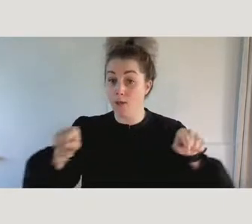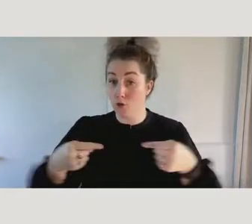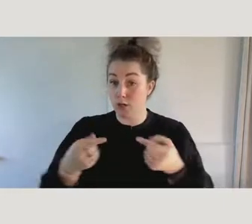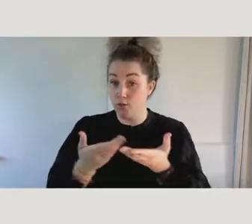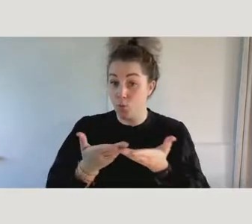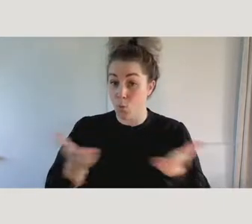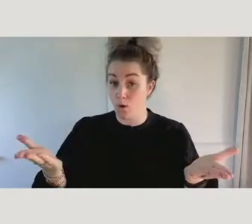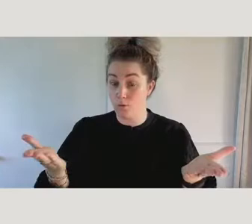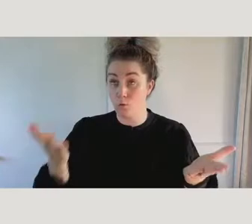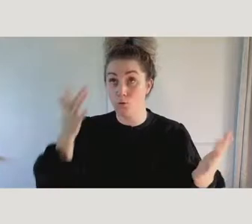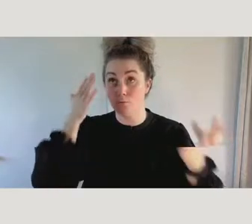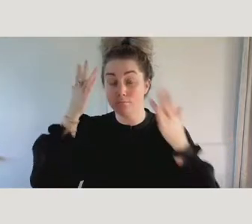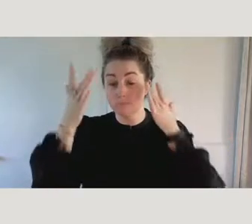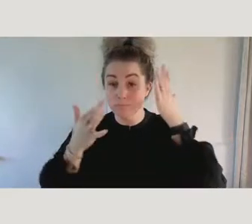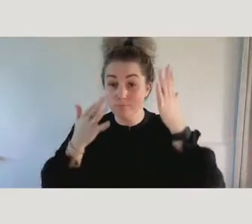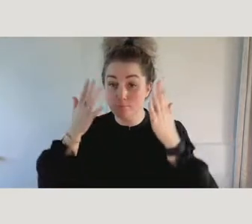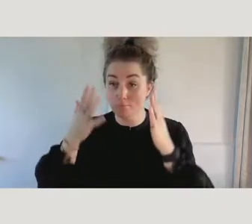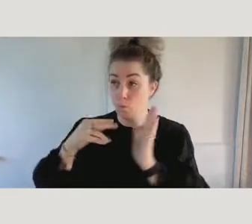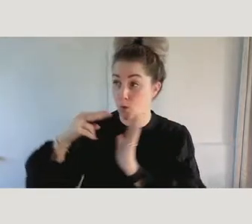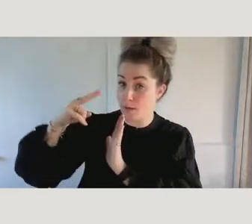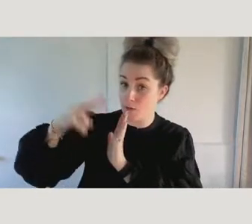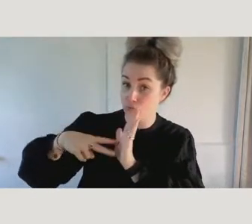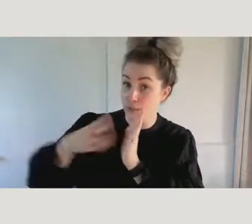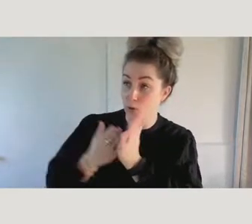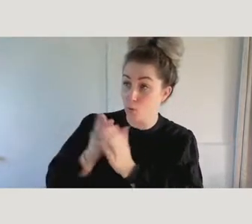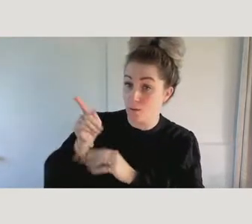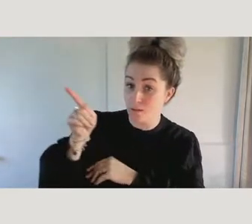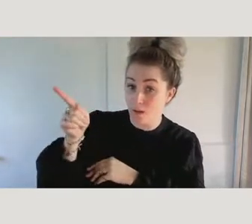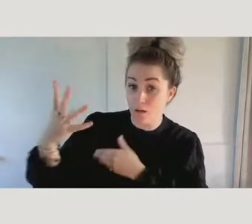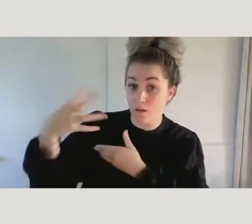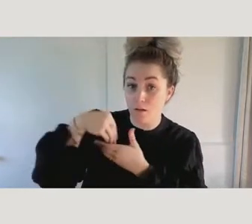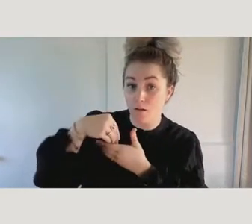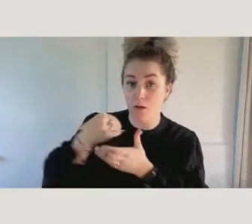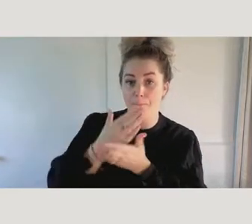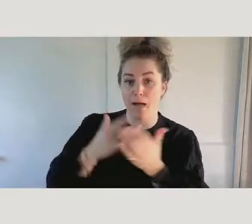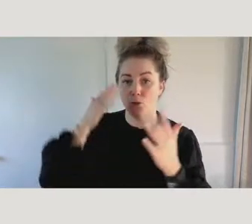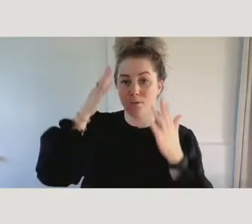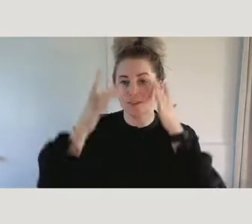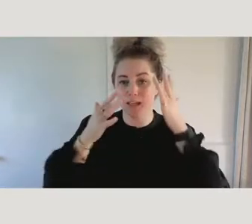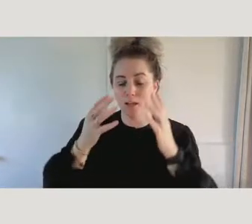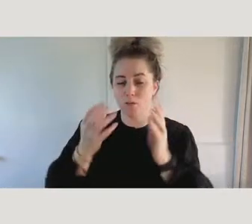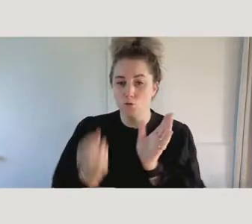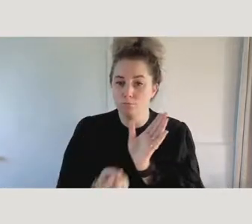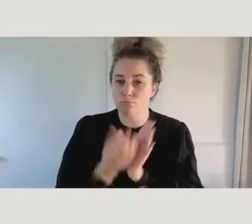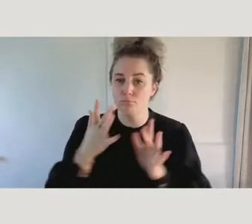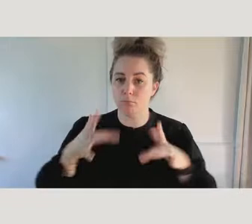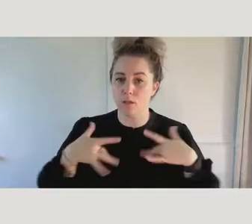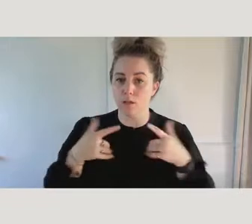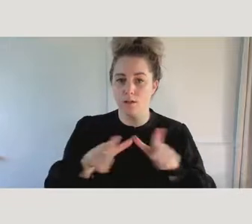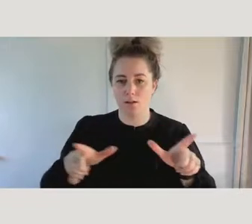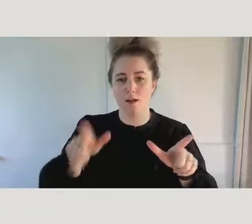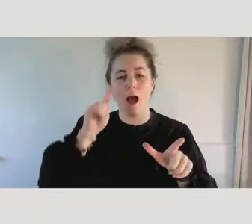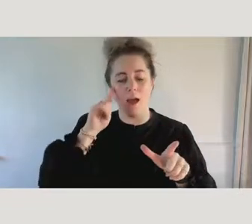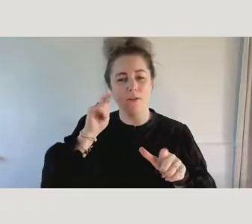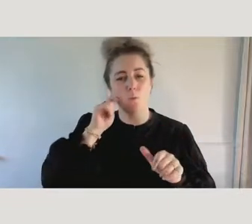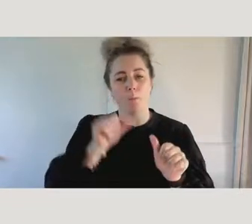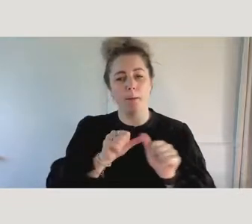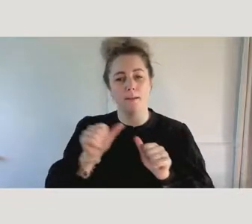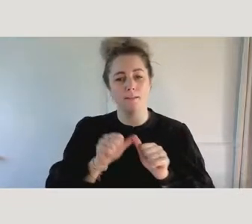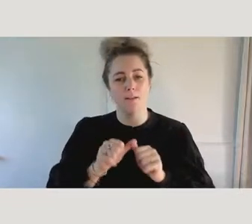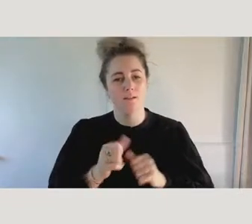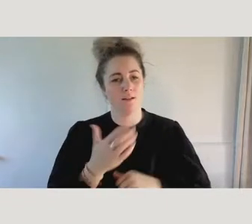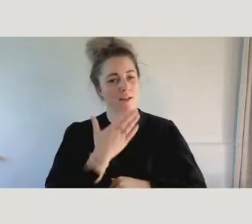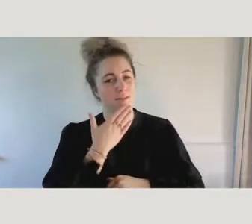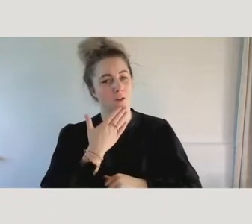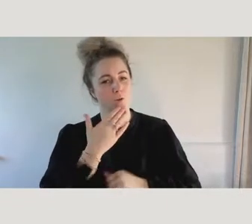what I read through here and if you could include that as part of the thinking I think we will all be the better off for it thank you thank you